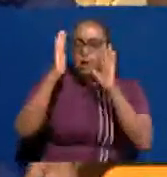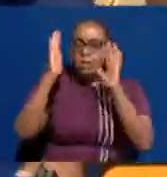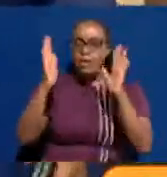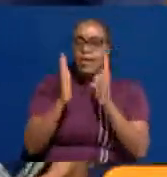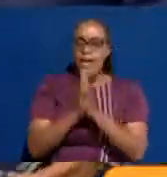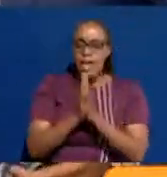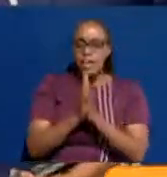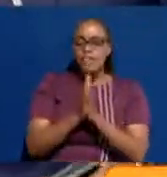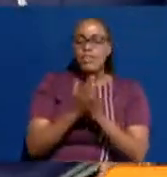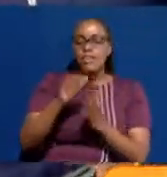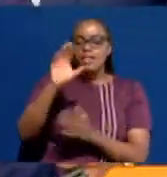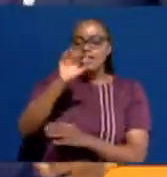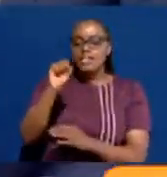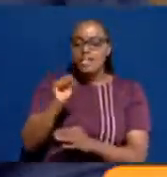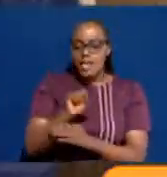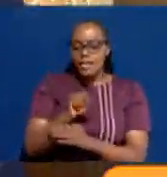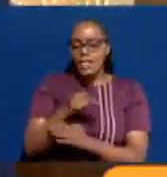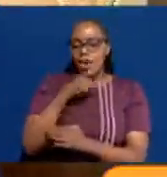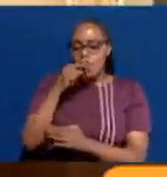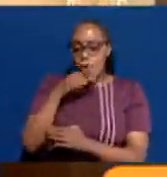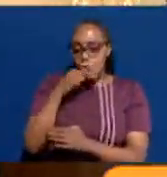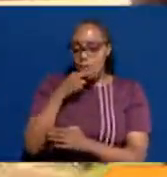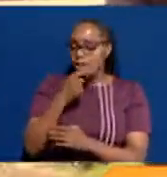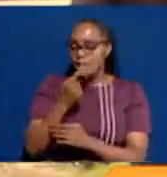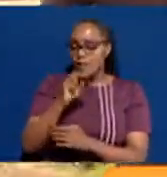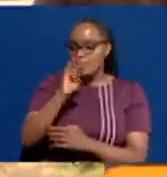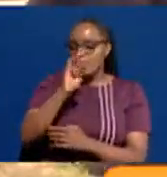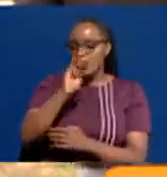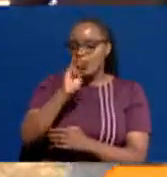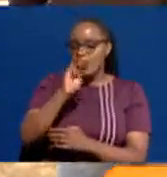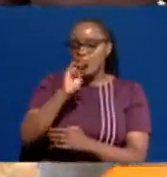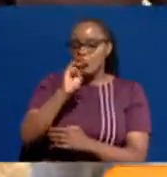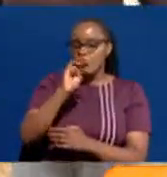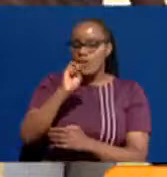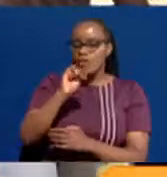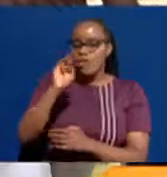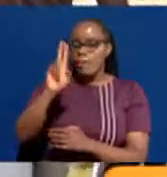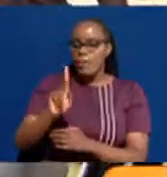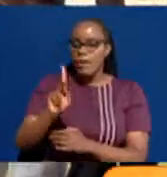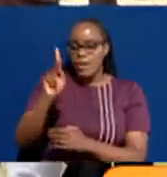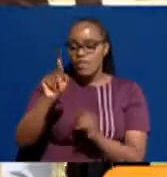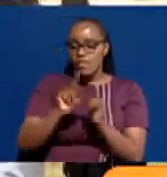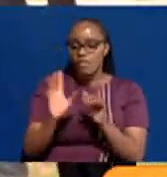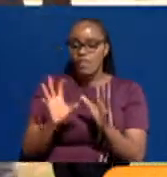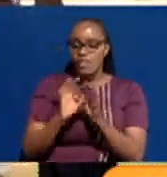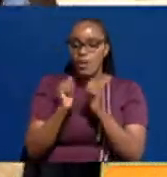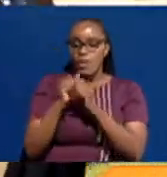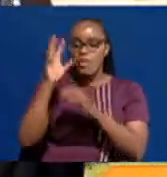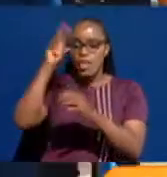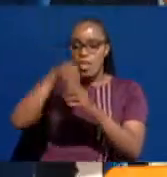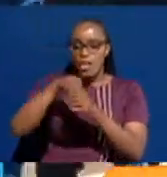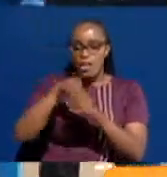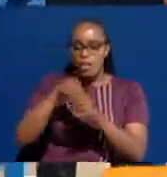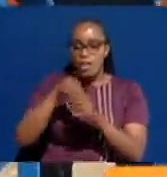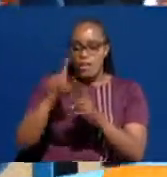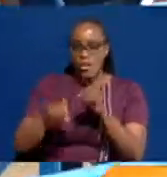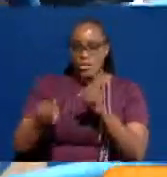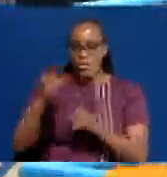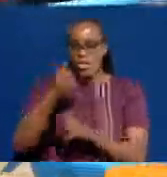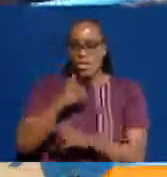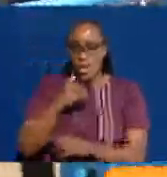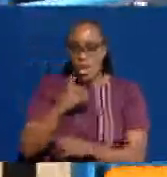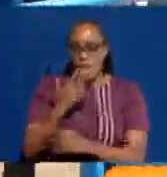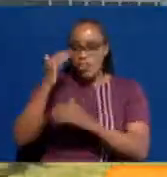by Trade and Investment Cabinet Secretary Moses Kuria on plans to partner with private investors to improve the status of